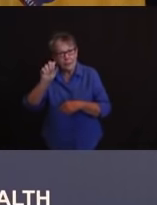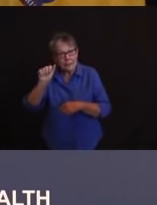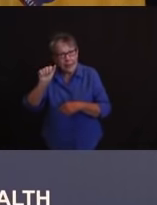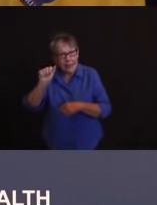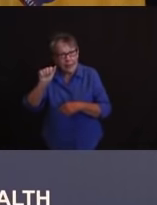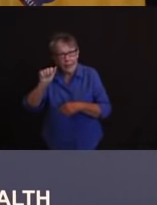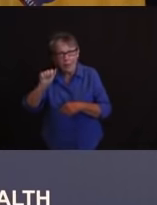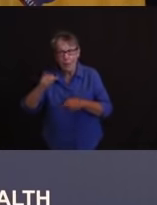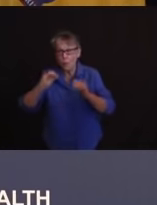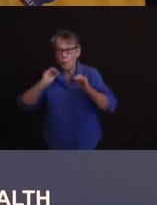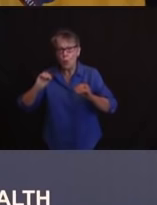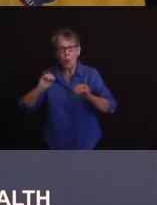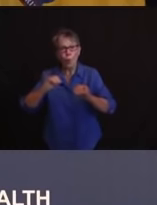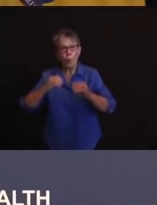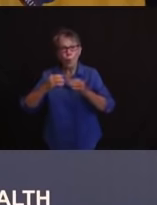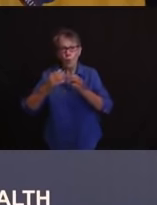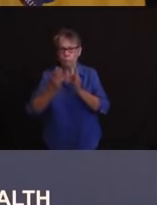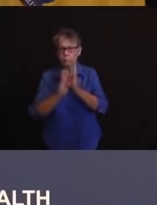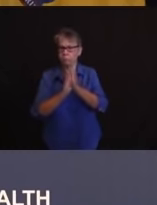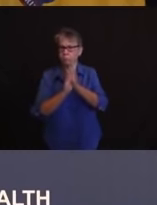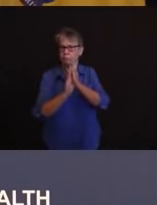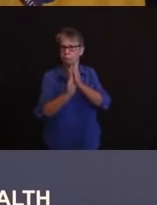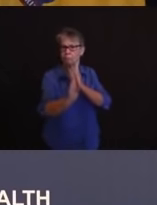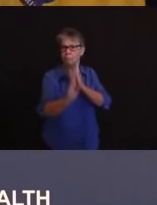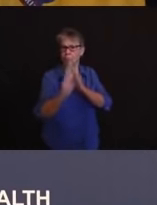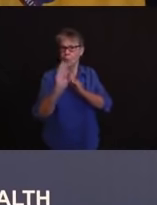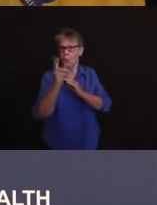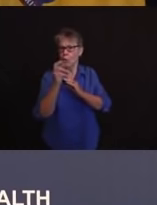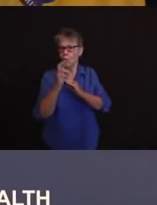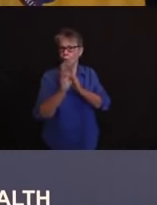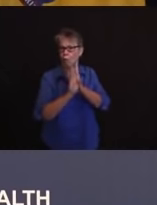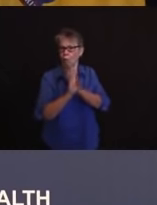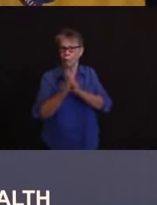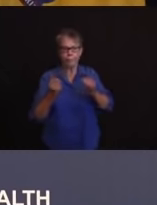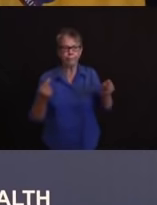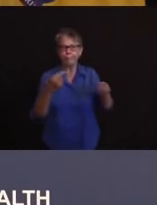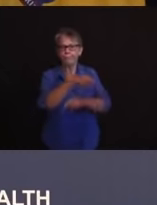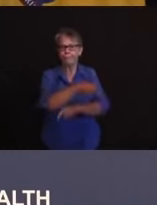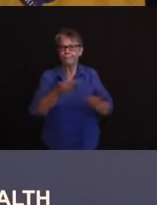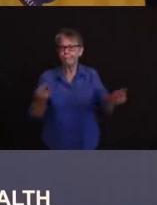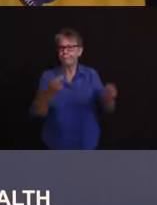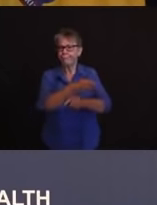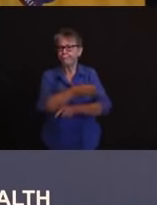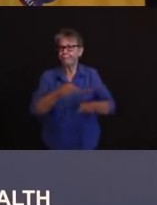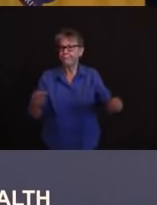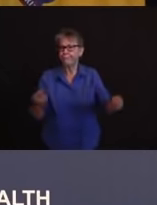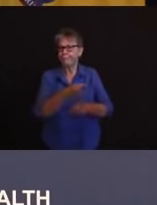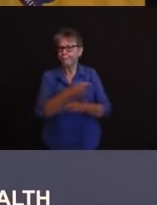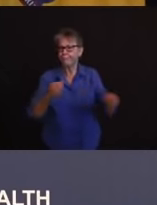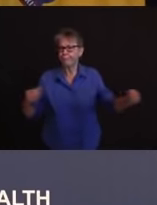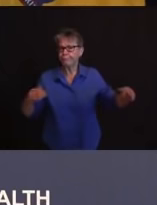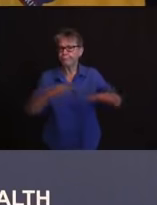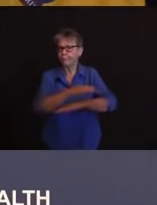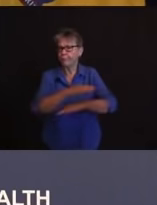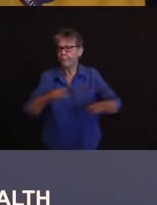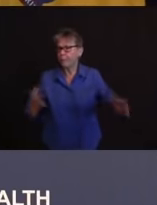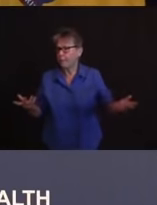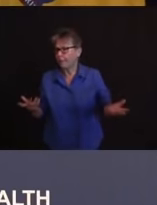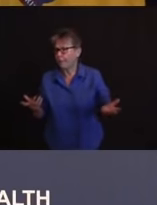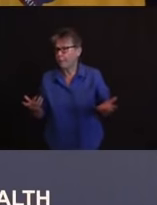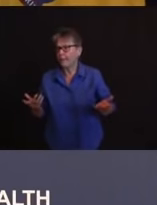We can, Judy and team developing some technology that is not easy to do, but they're working on that,